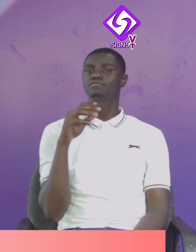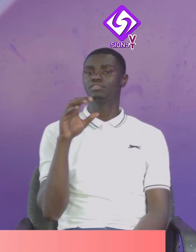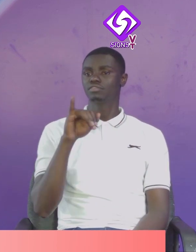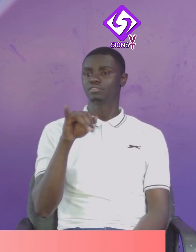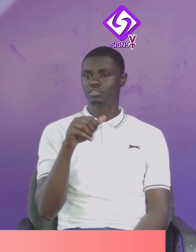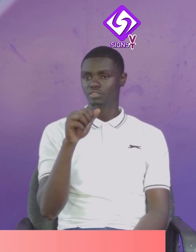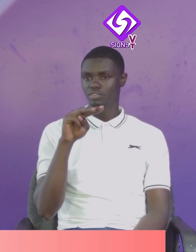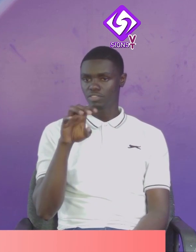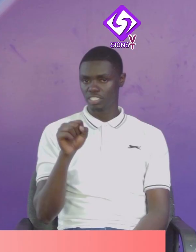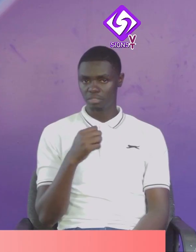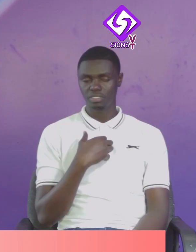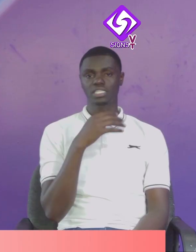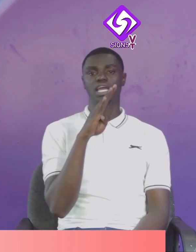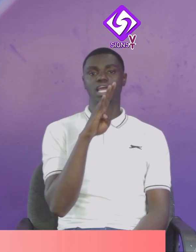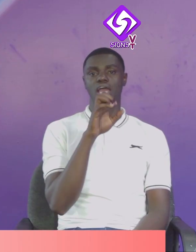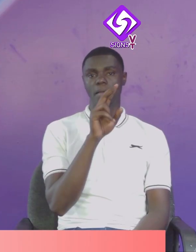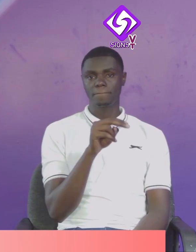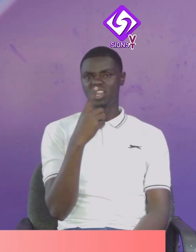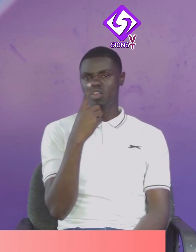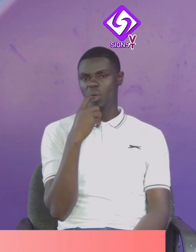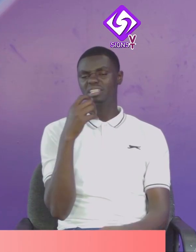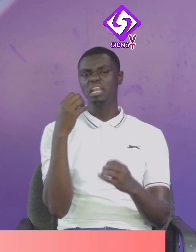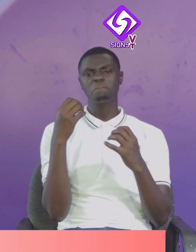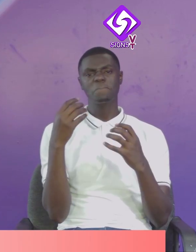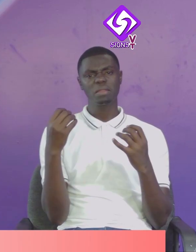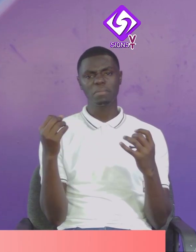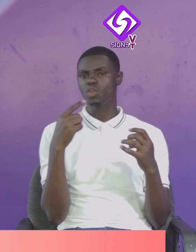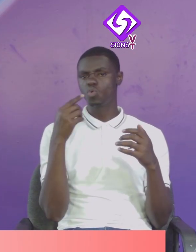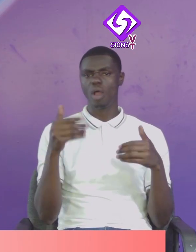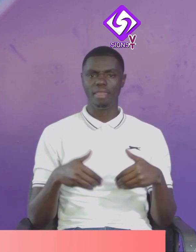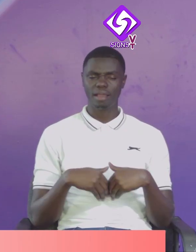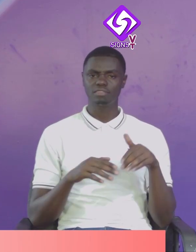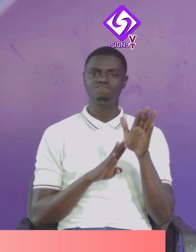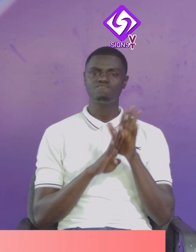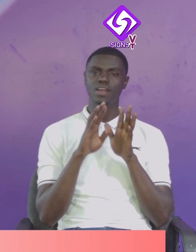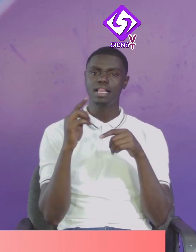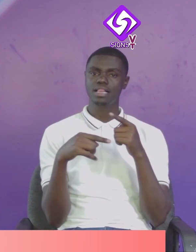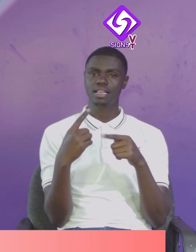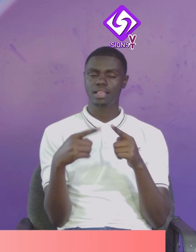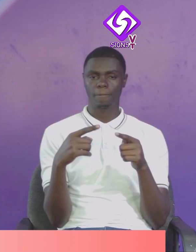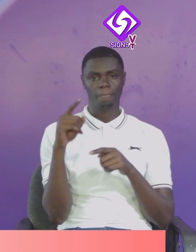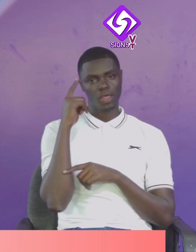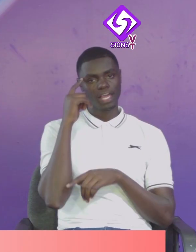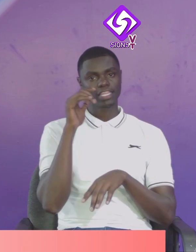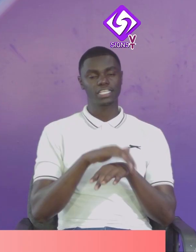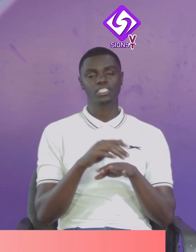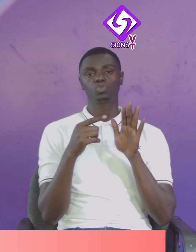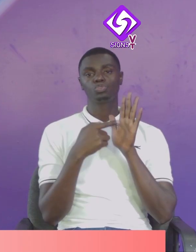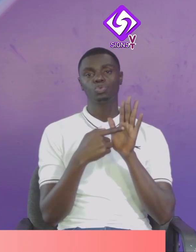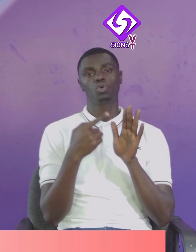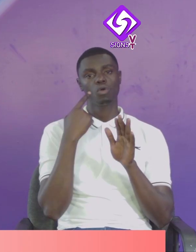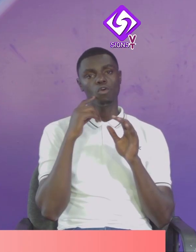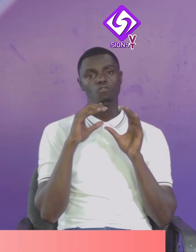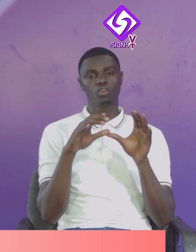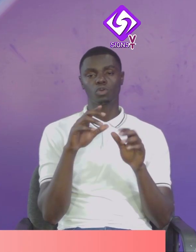likes of Ben White and many others that are still young and they are still developing. Right. So I think it is a good show for the coach,